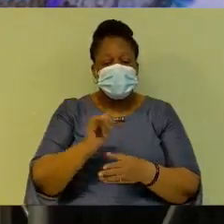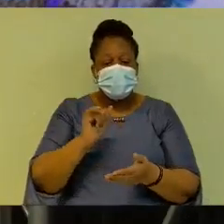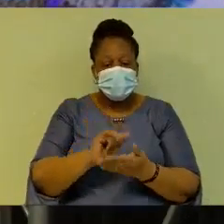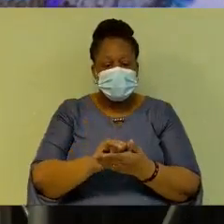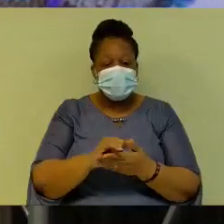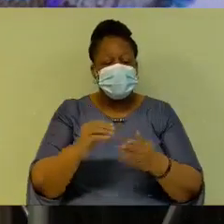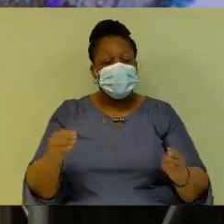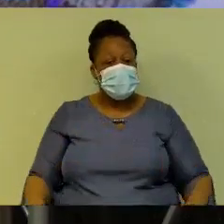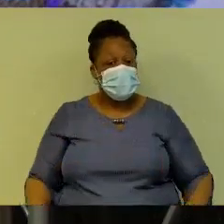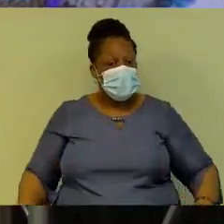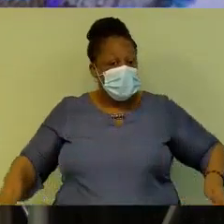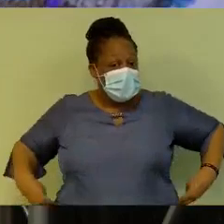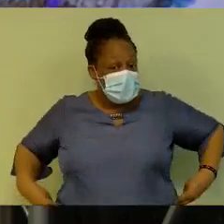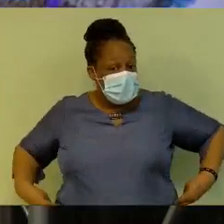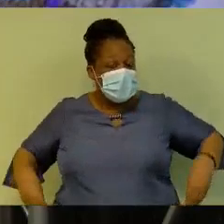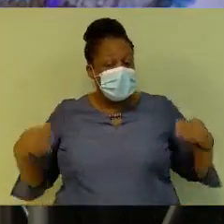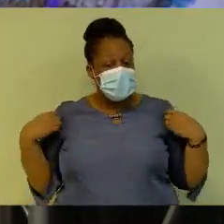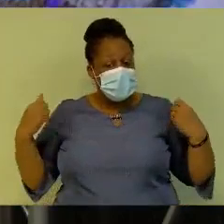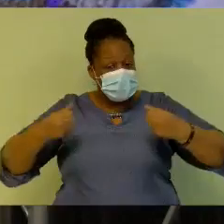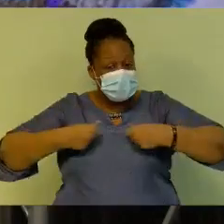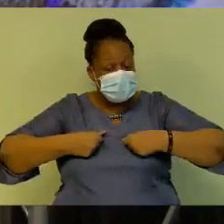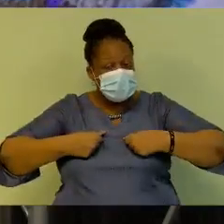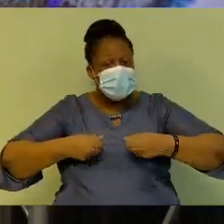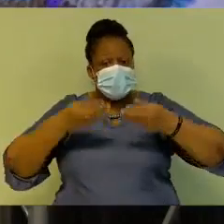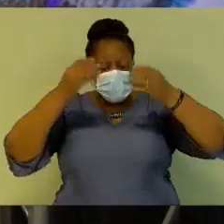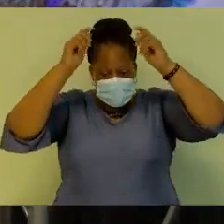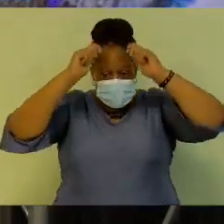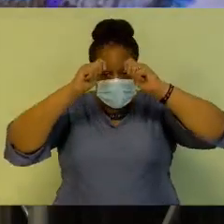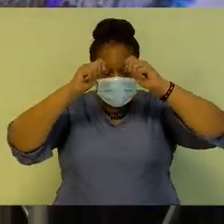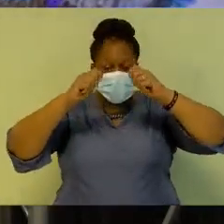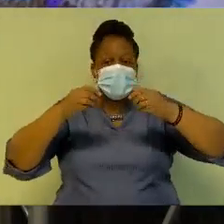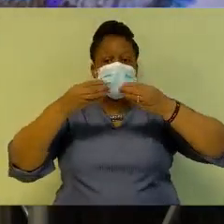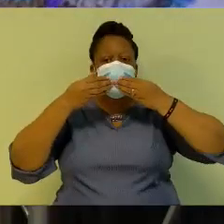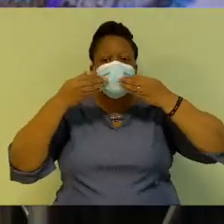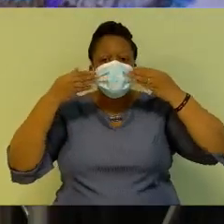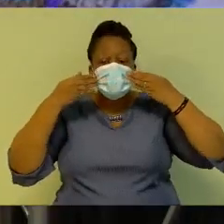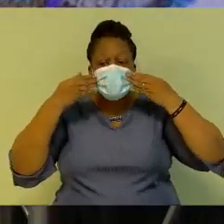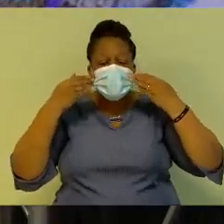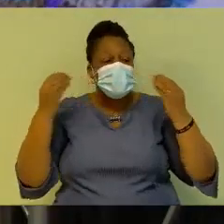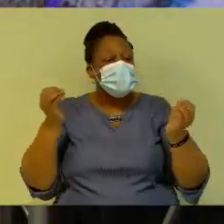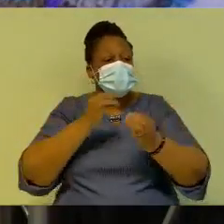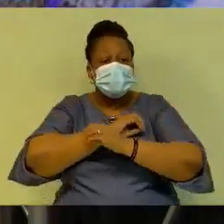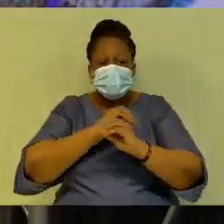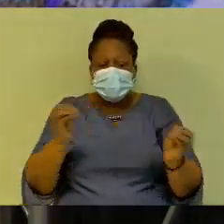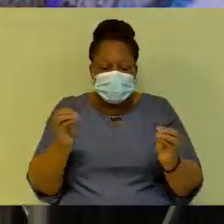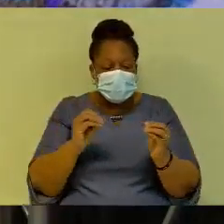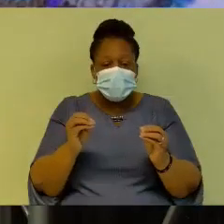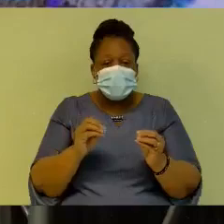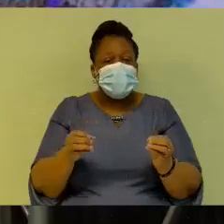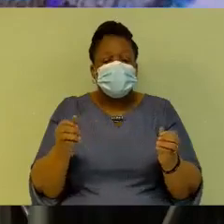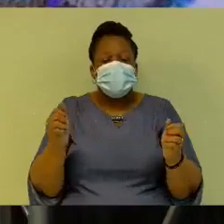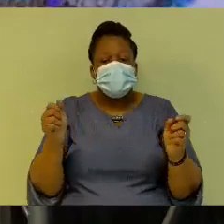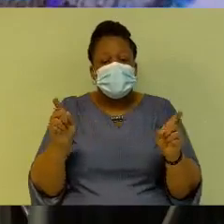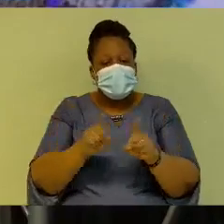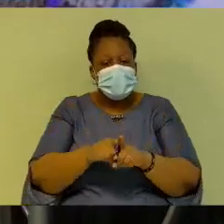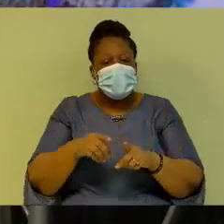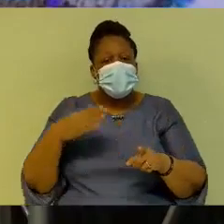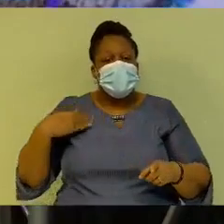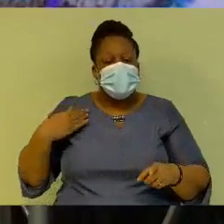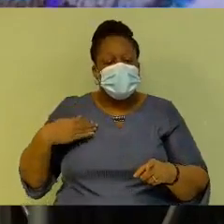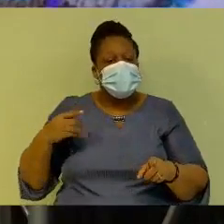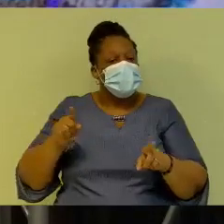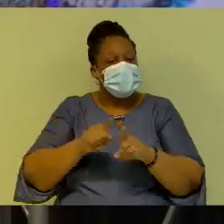be it mask, pants, shirt, hat, or any other similar gear that is worn by the